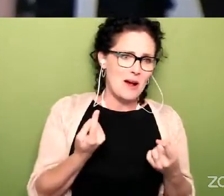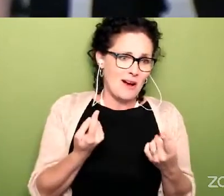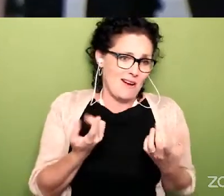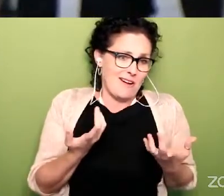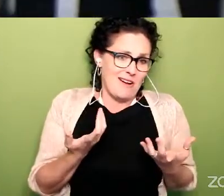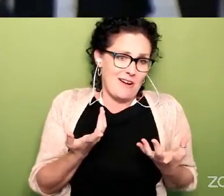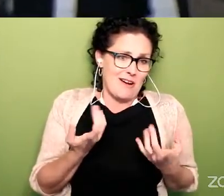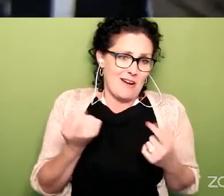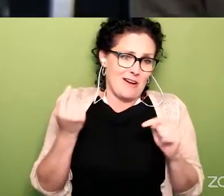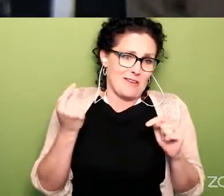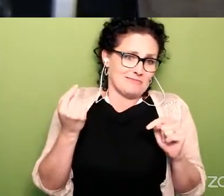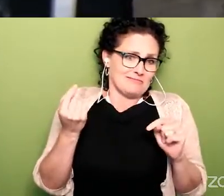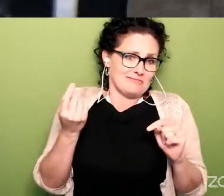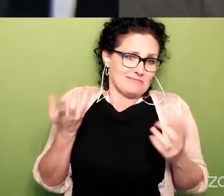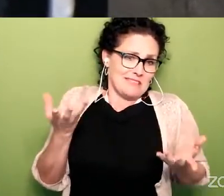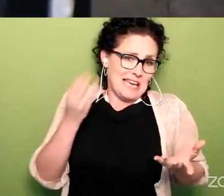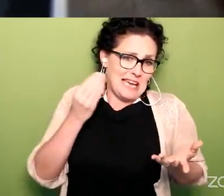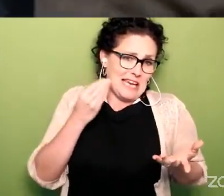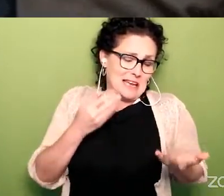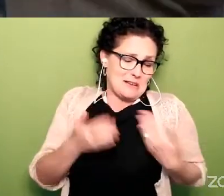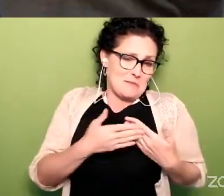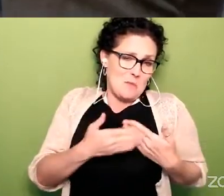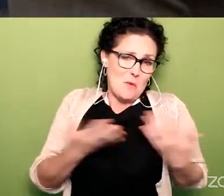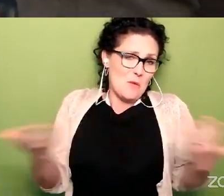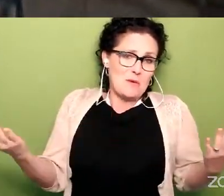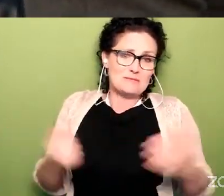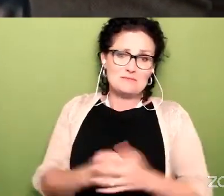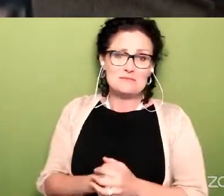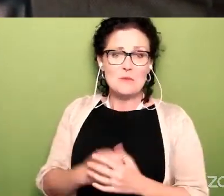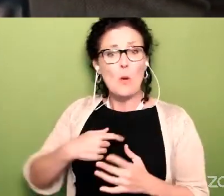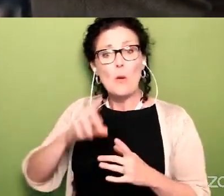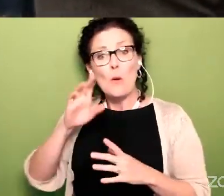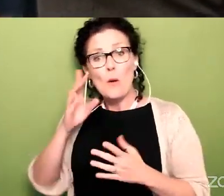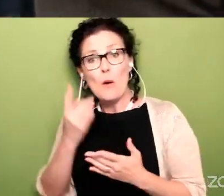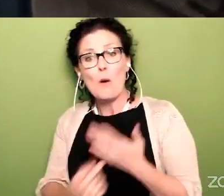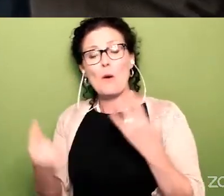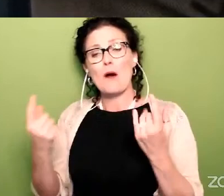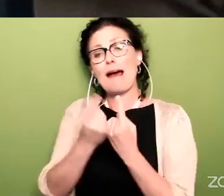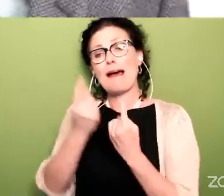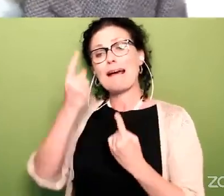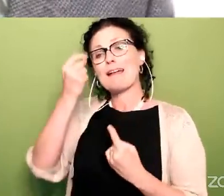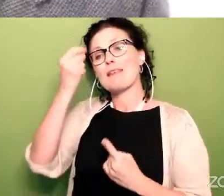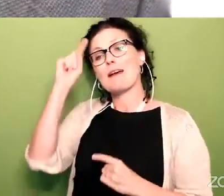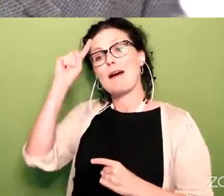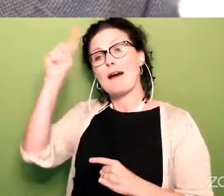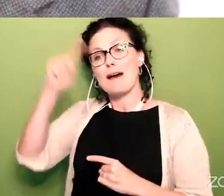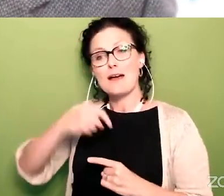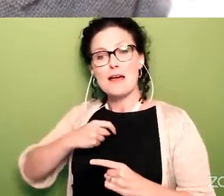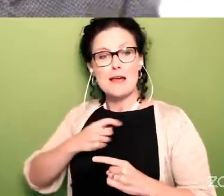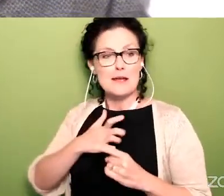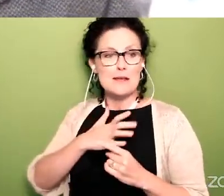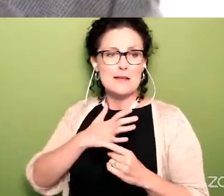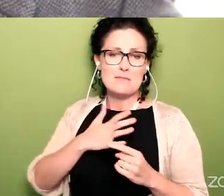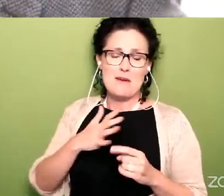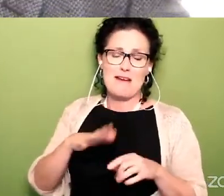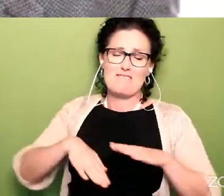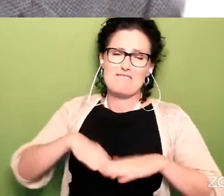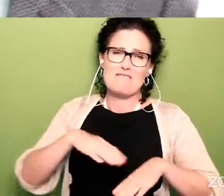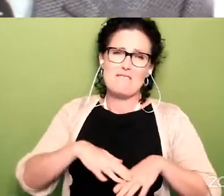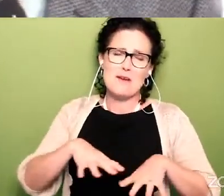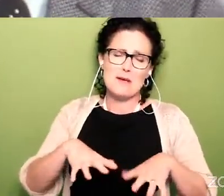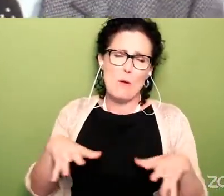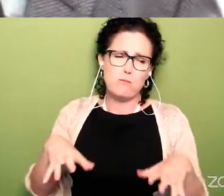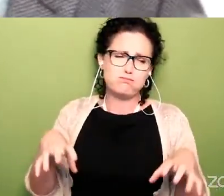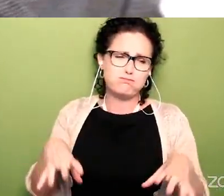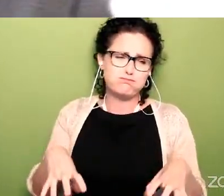is my uncle's cousin, then he is my cousin. And if he is my cousin, then he is your cousin. And will take us in like brother and sister. And